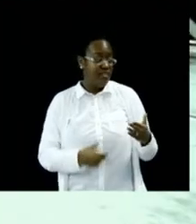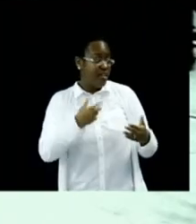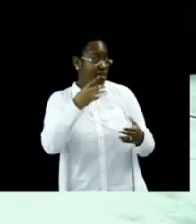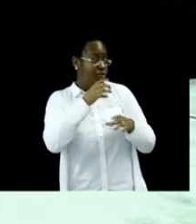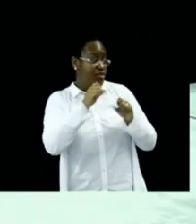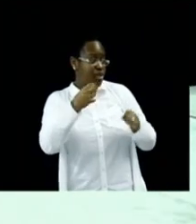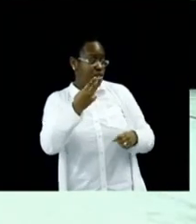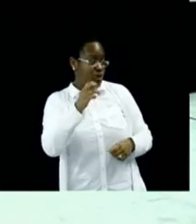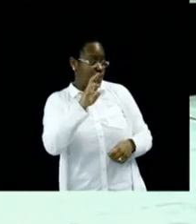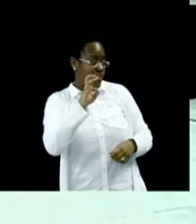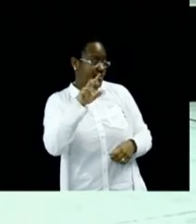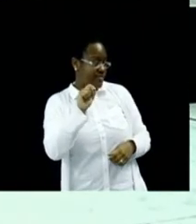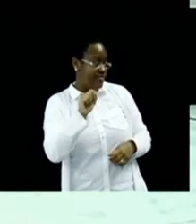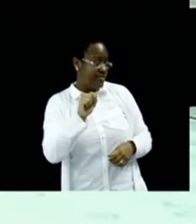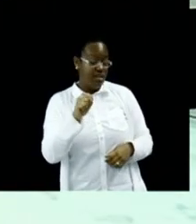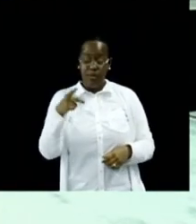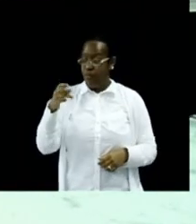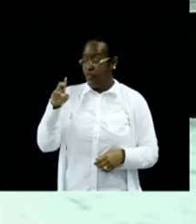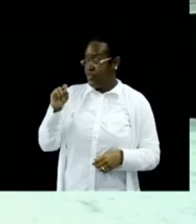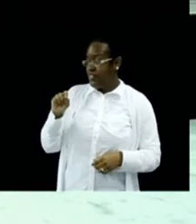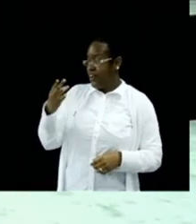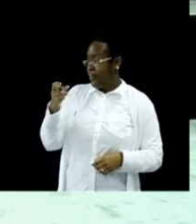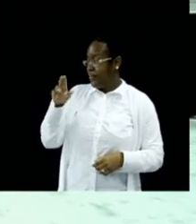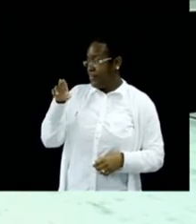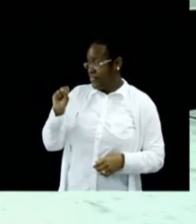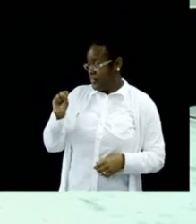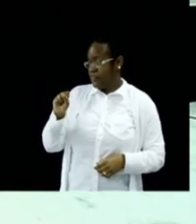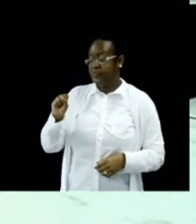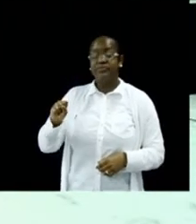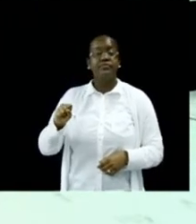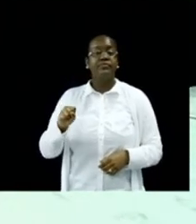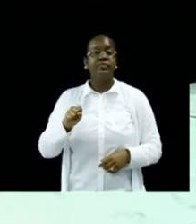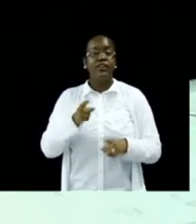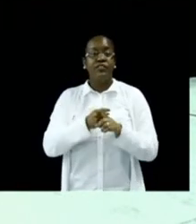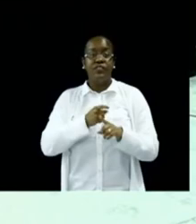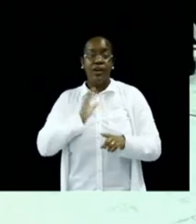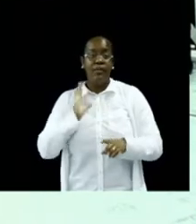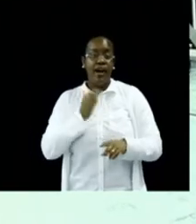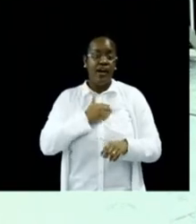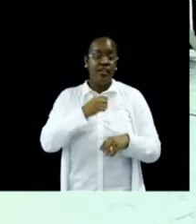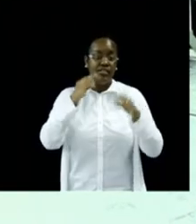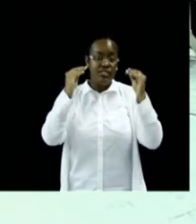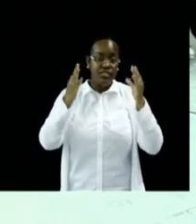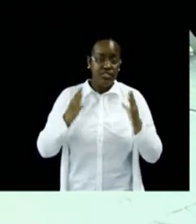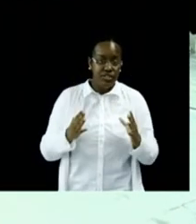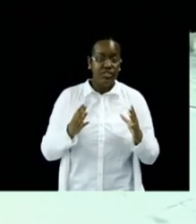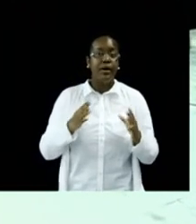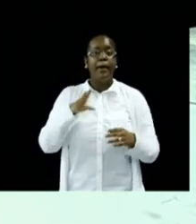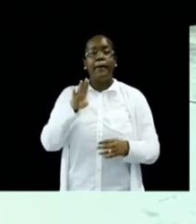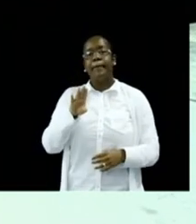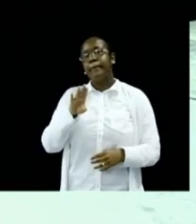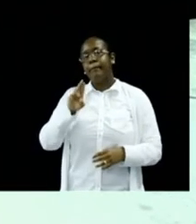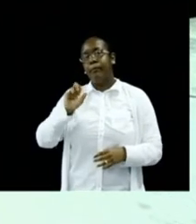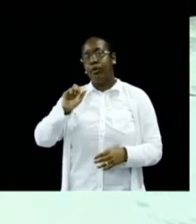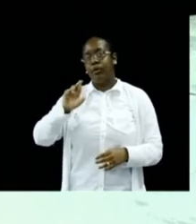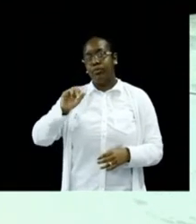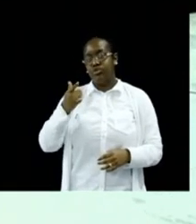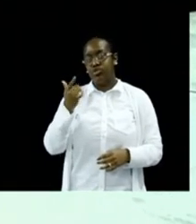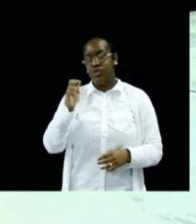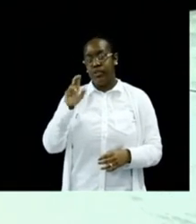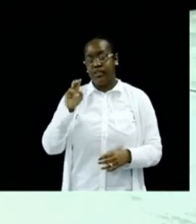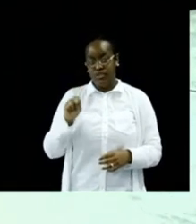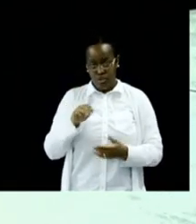President Hewitt, Provost Harris, on behalf of the faculty of the Barbara Jordan Mickey Leland School of